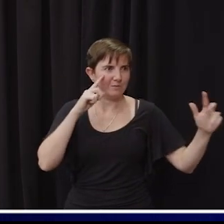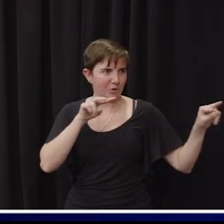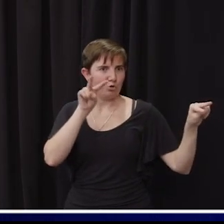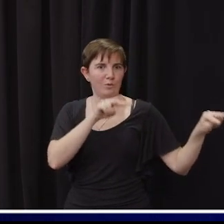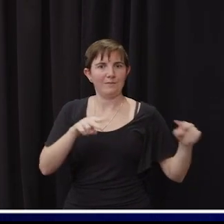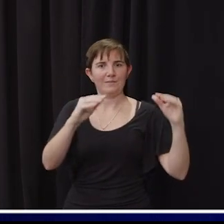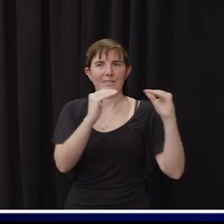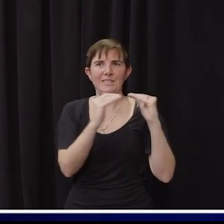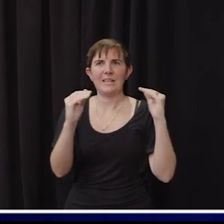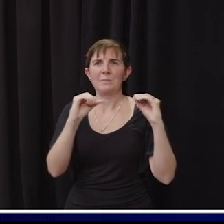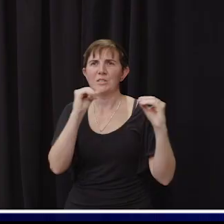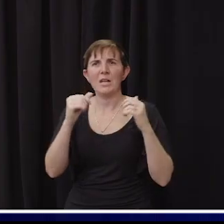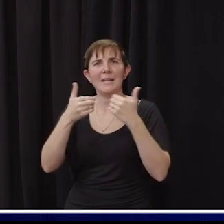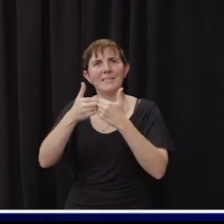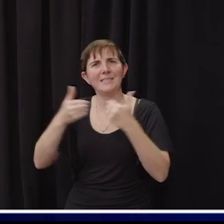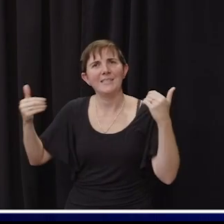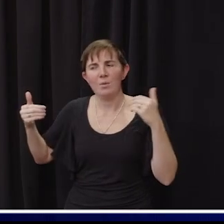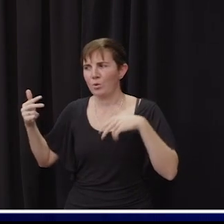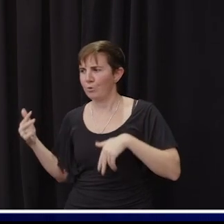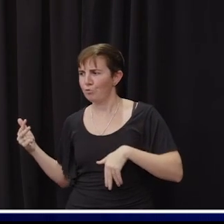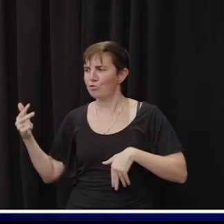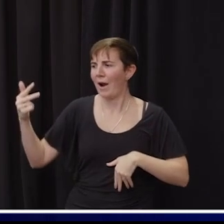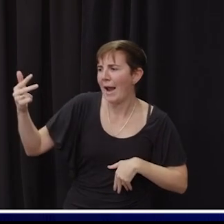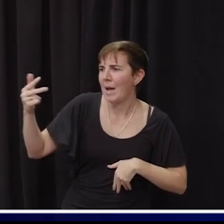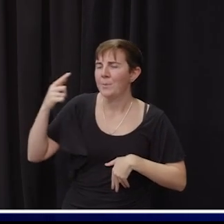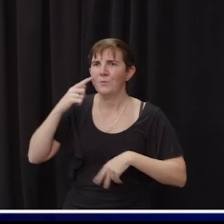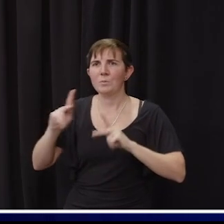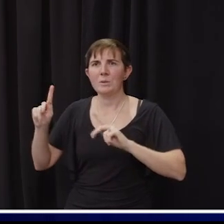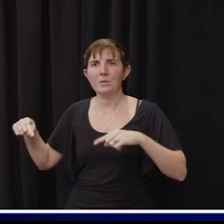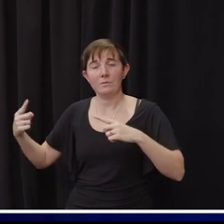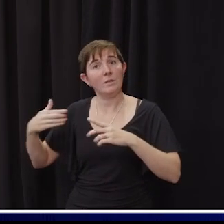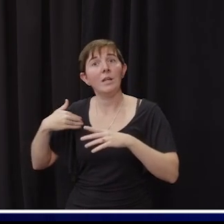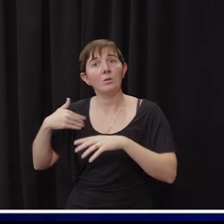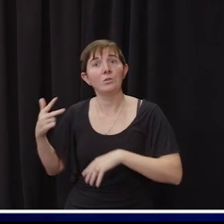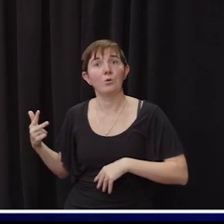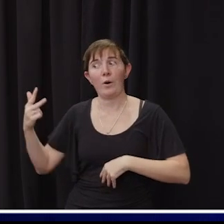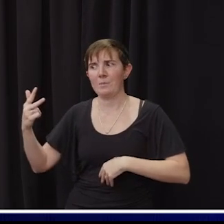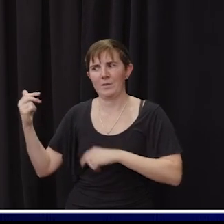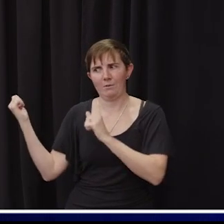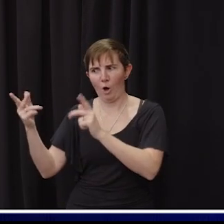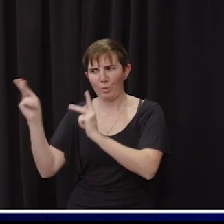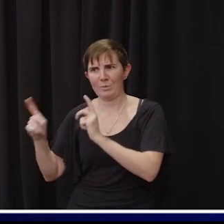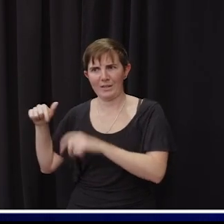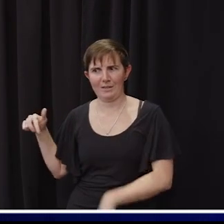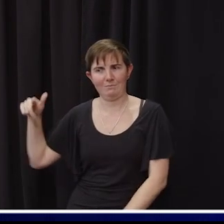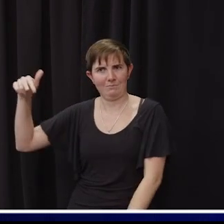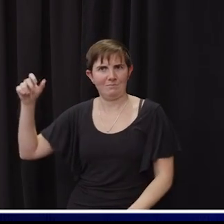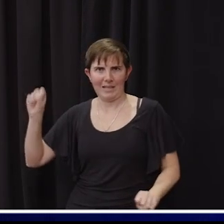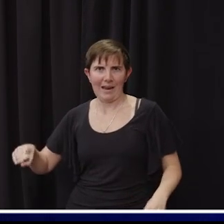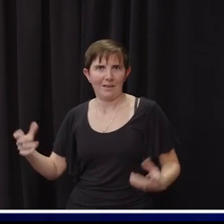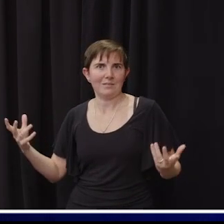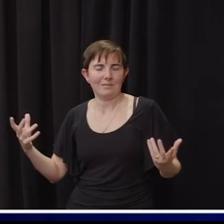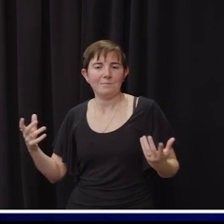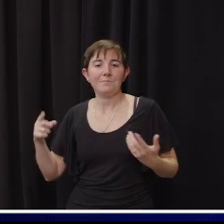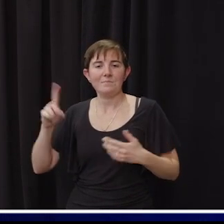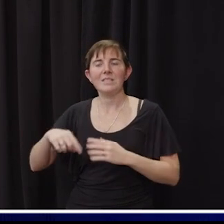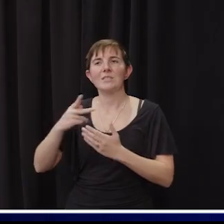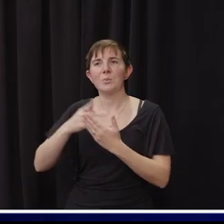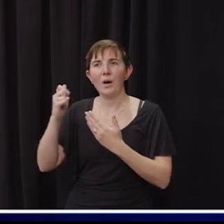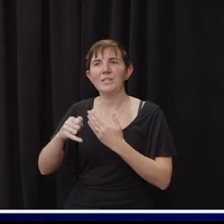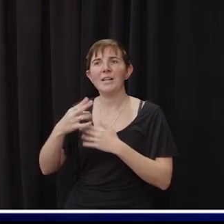separate ramp for people to come into the building. There is a ramp that everybody can use. So this is a project that HOK